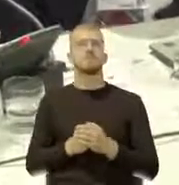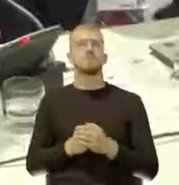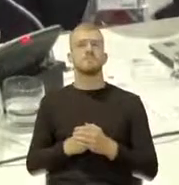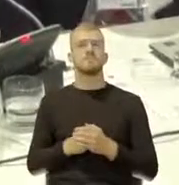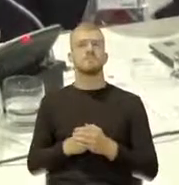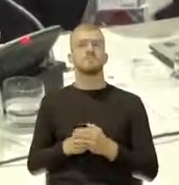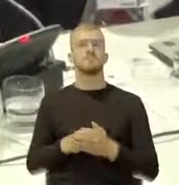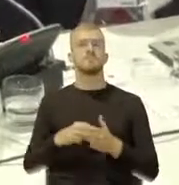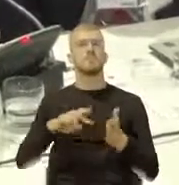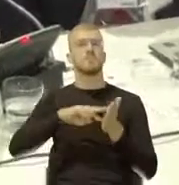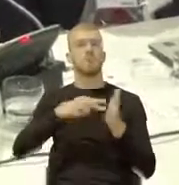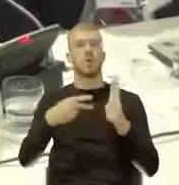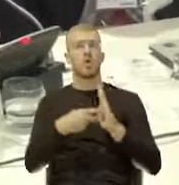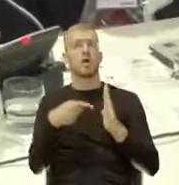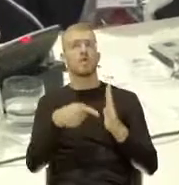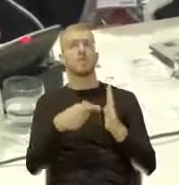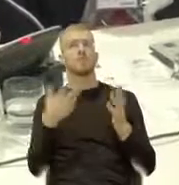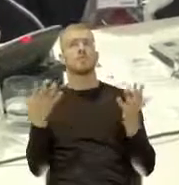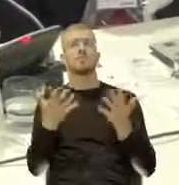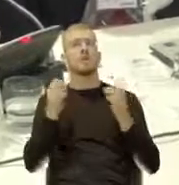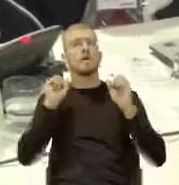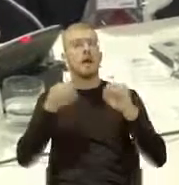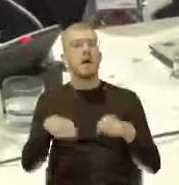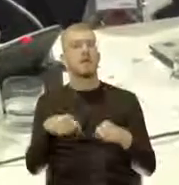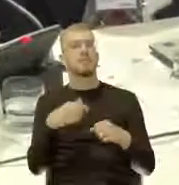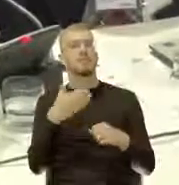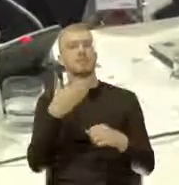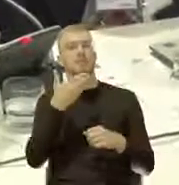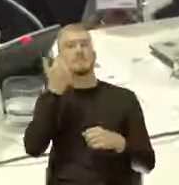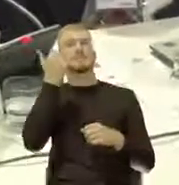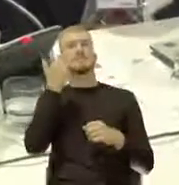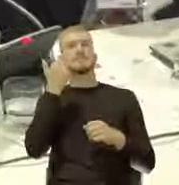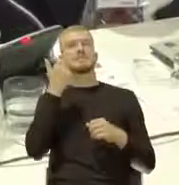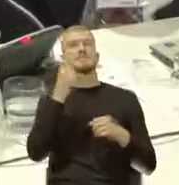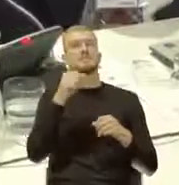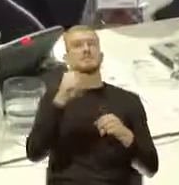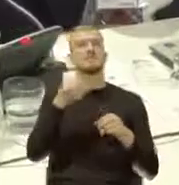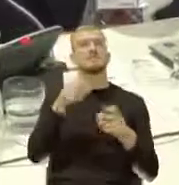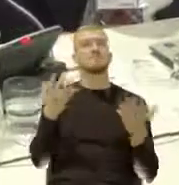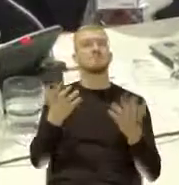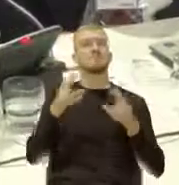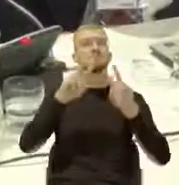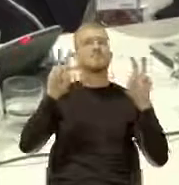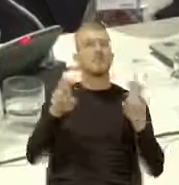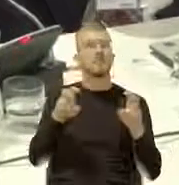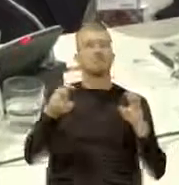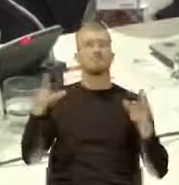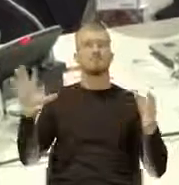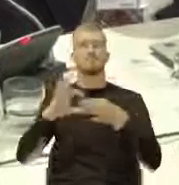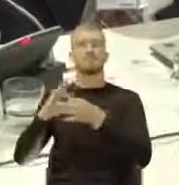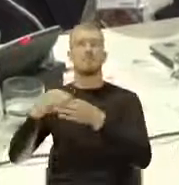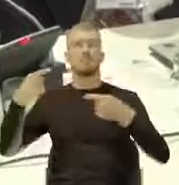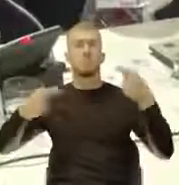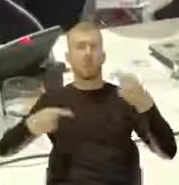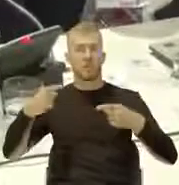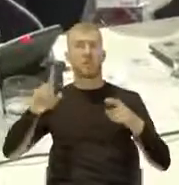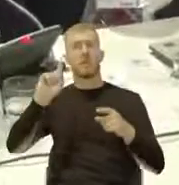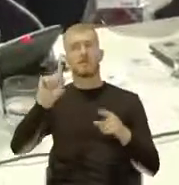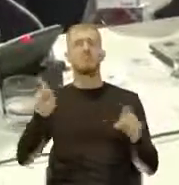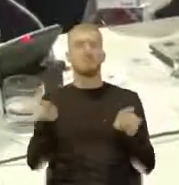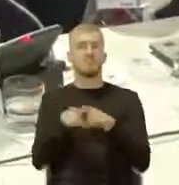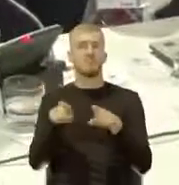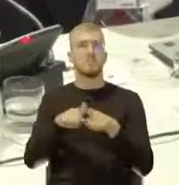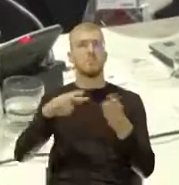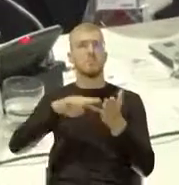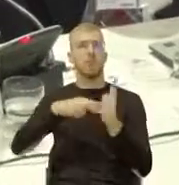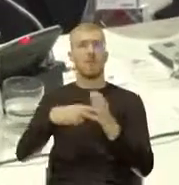only about policies, but also exactly about projects and how we can make a great